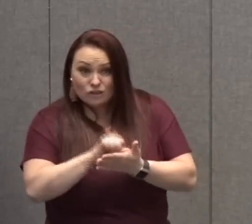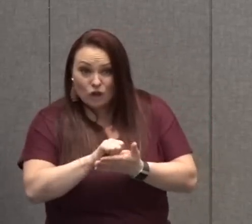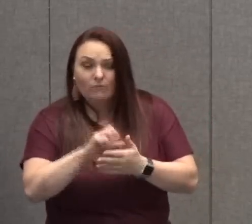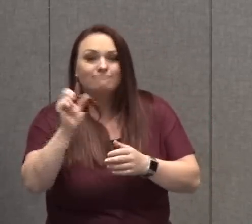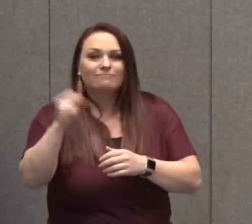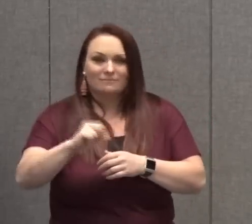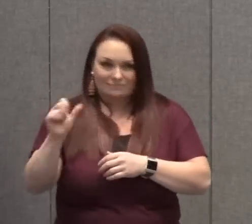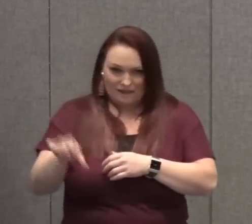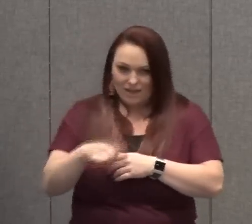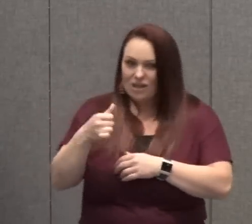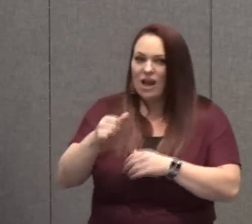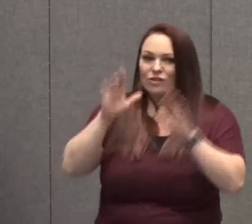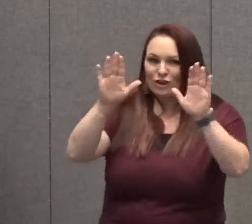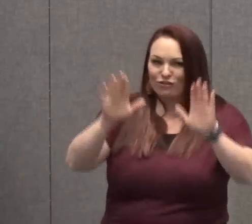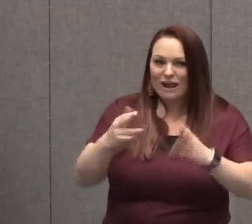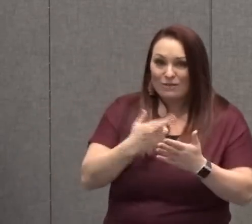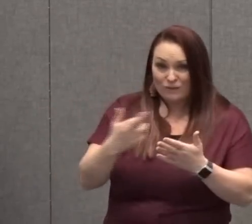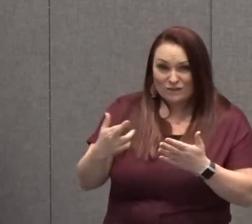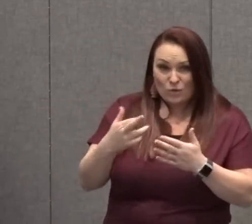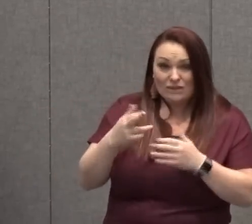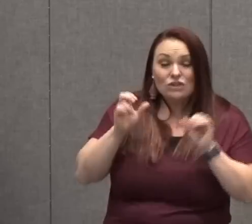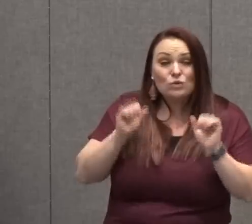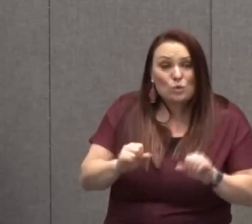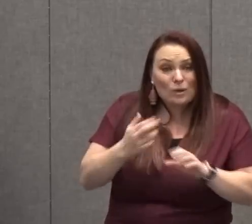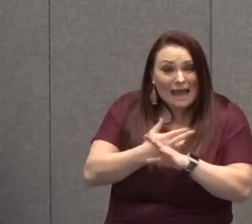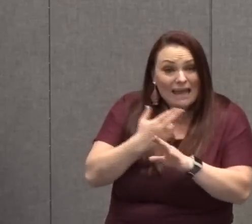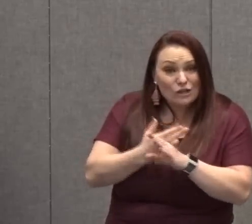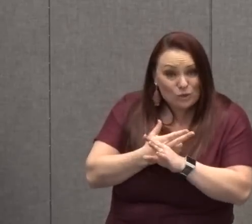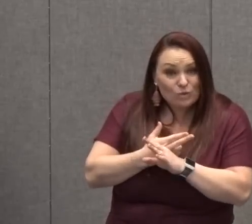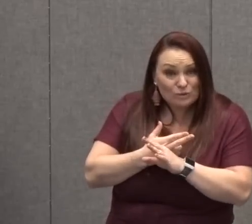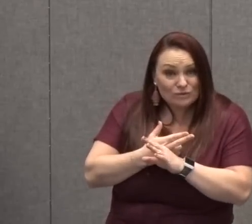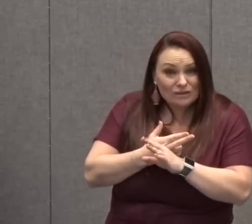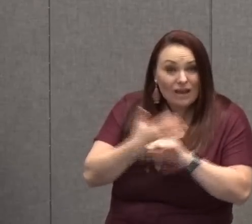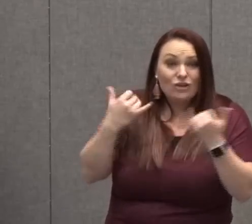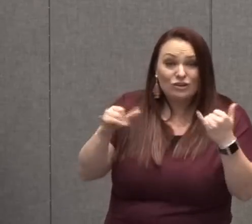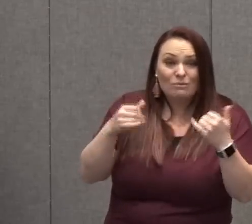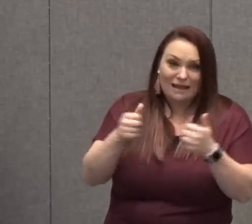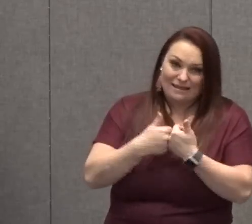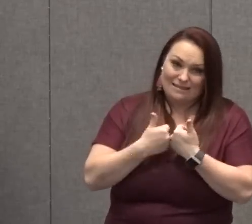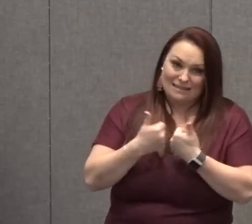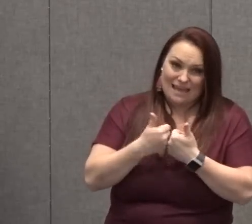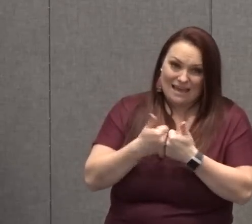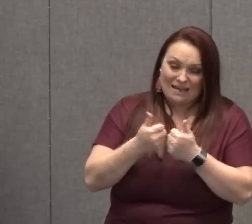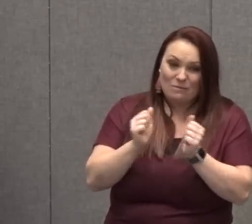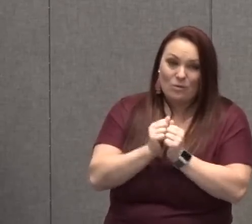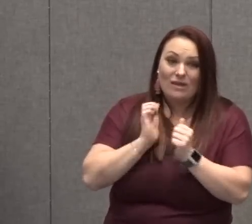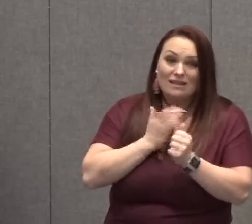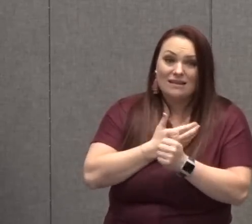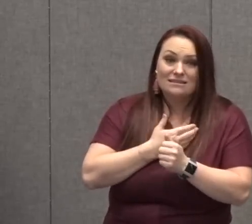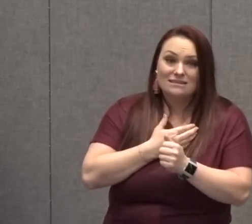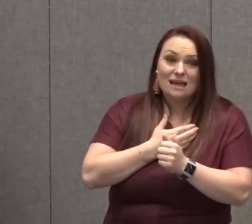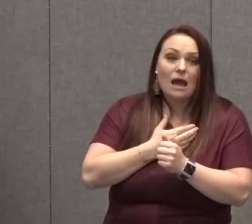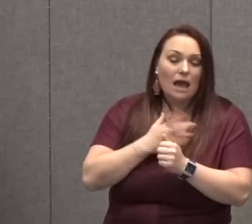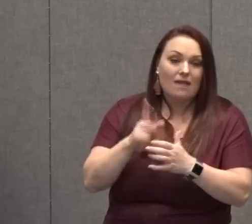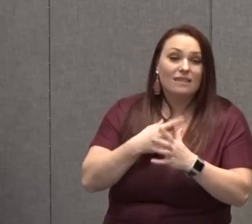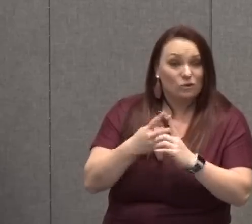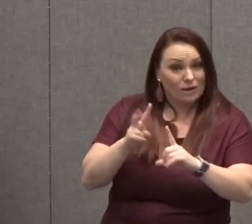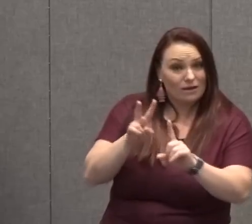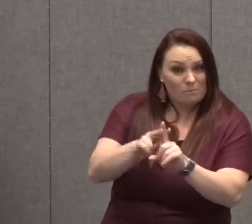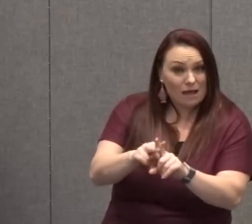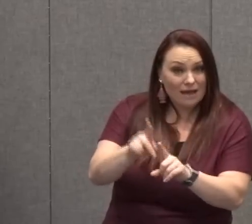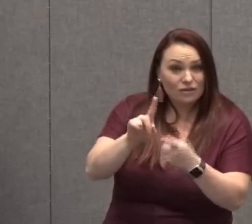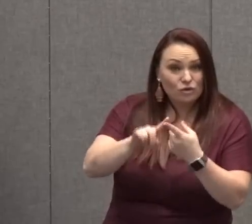Another great resource that you can use to play this game with us and apply to real day life.